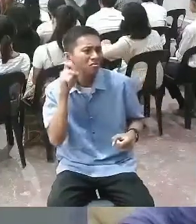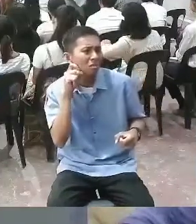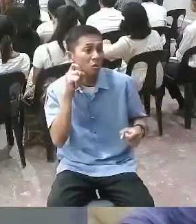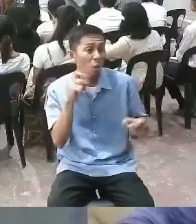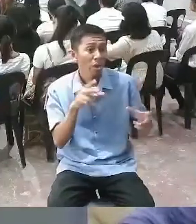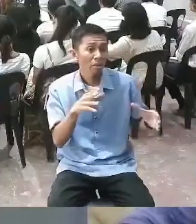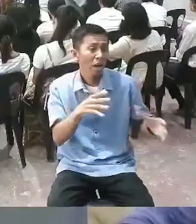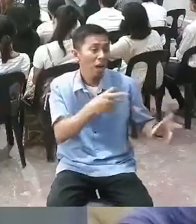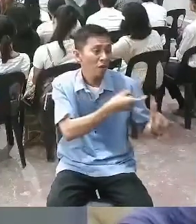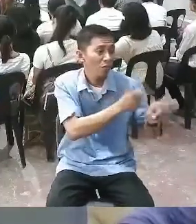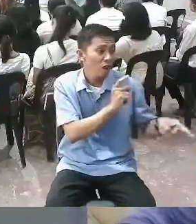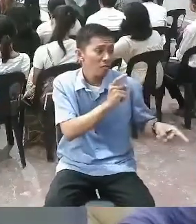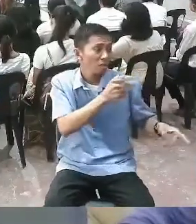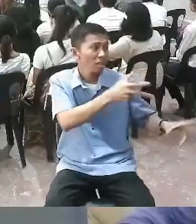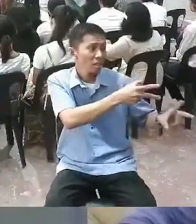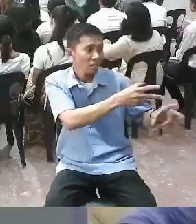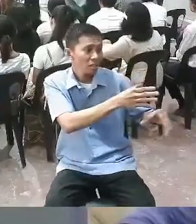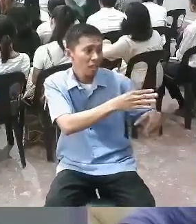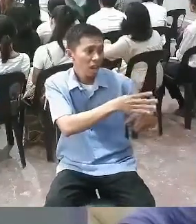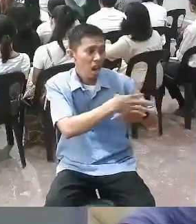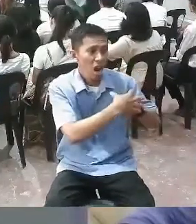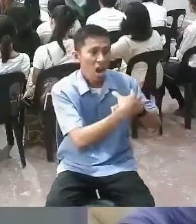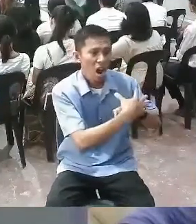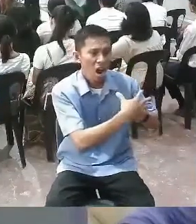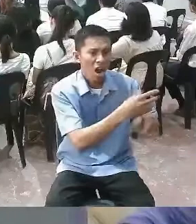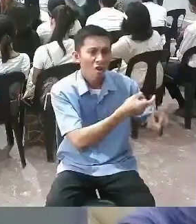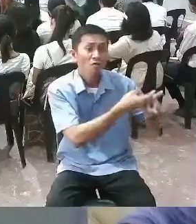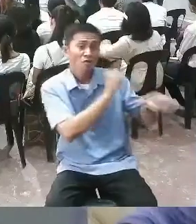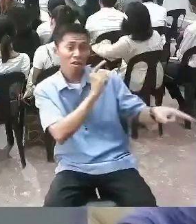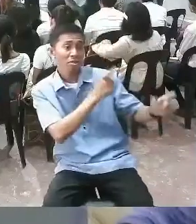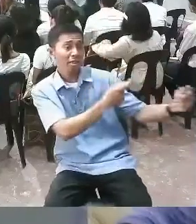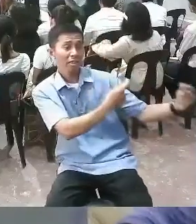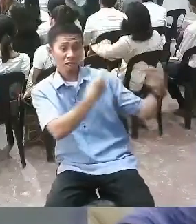disease. She said, that's bad enough.